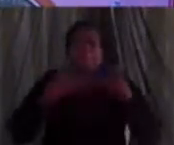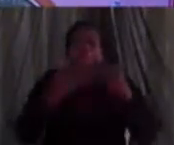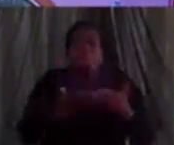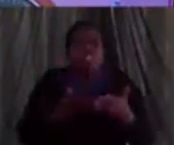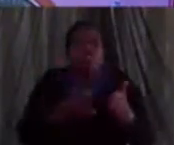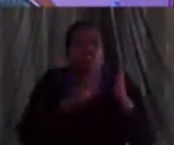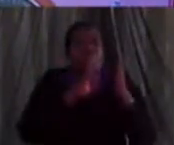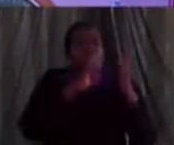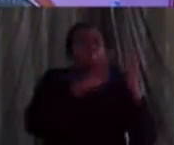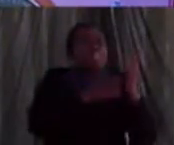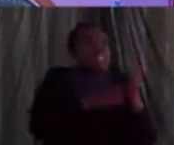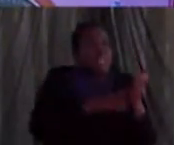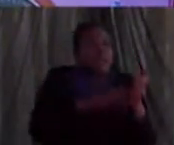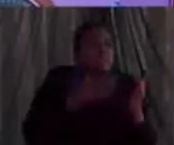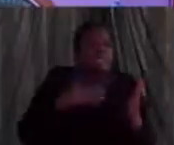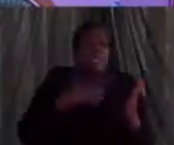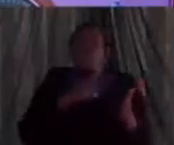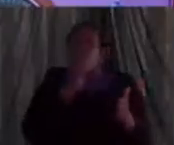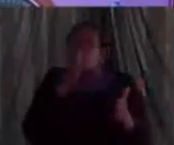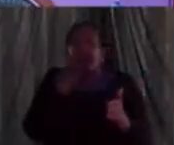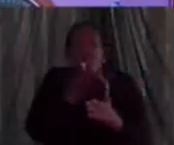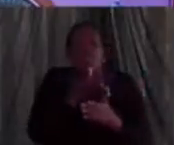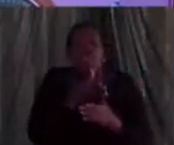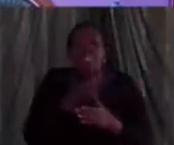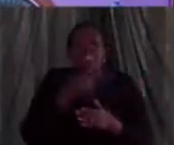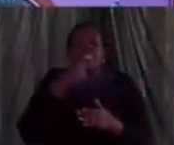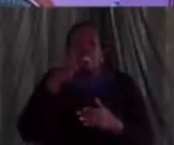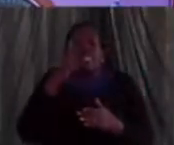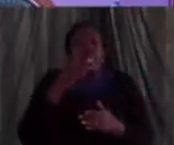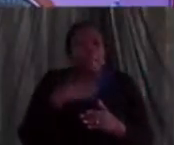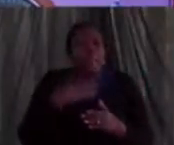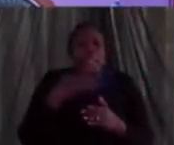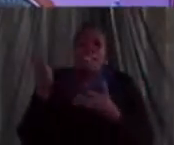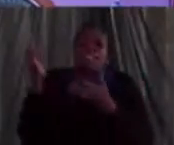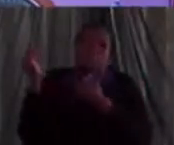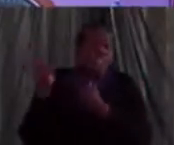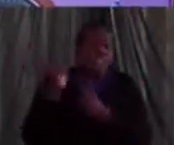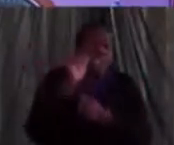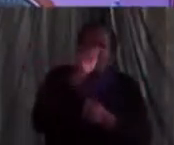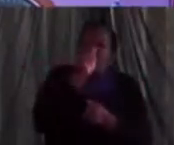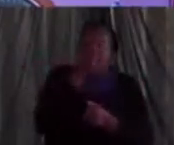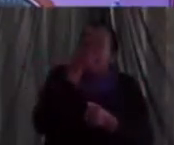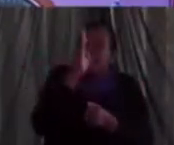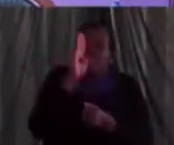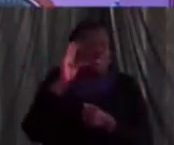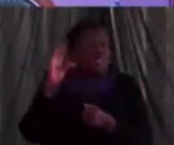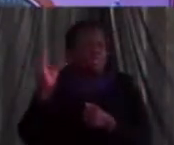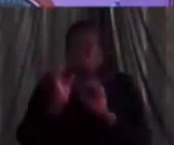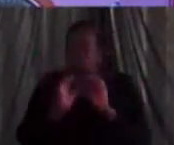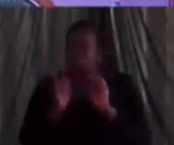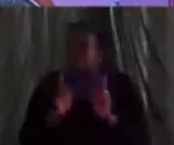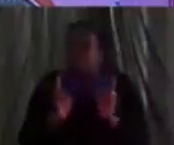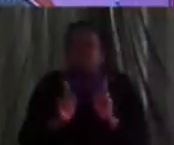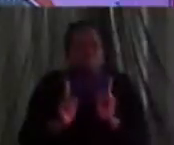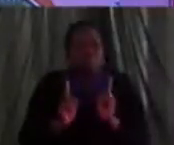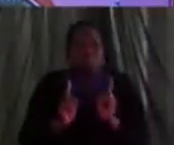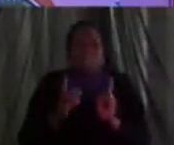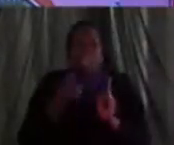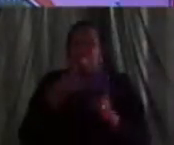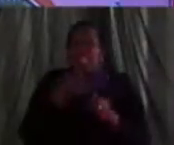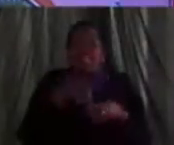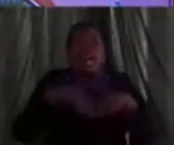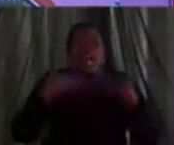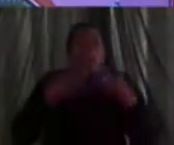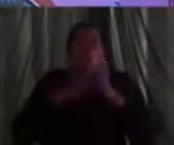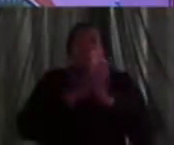to them or even alert them that they may expect A, B, C, and D, or coach them. That is how open I am. I